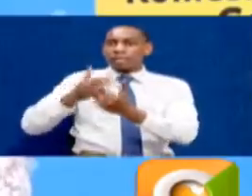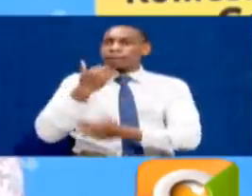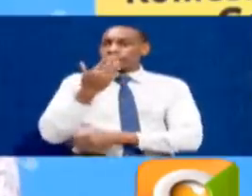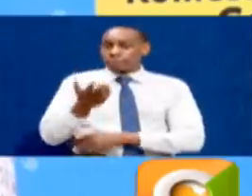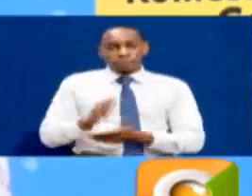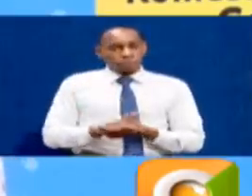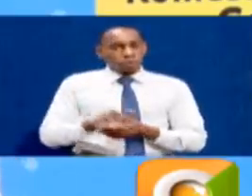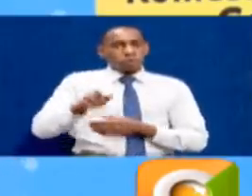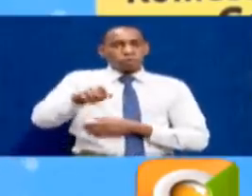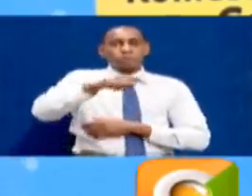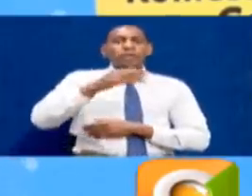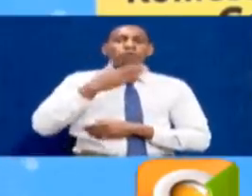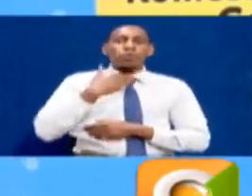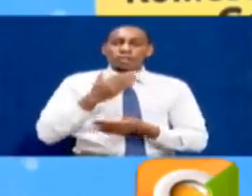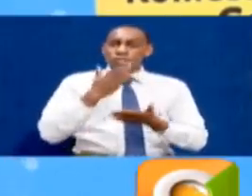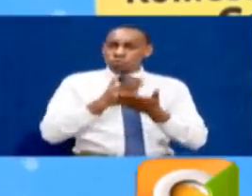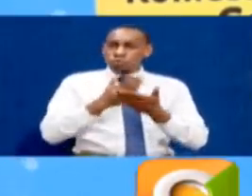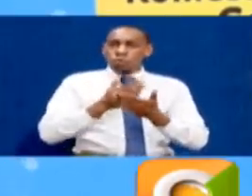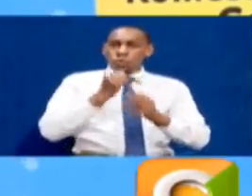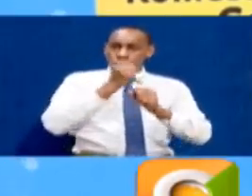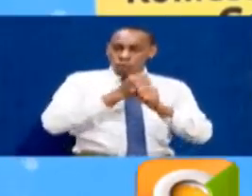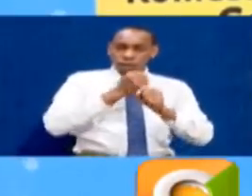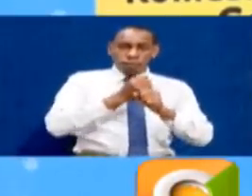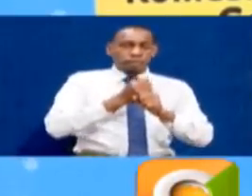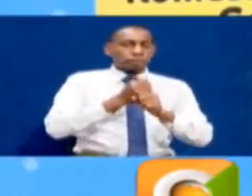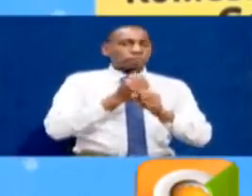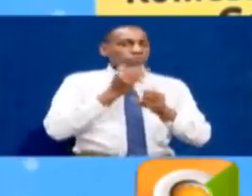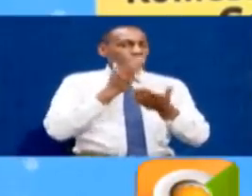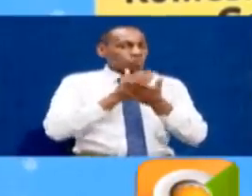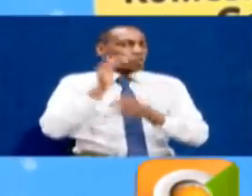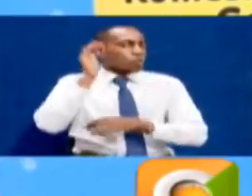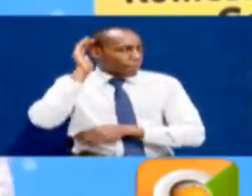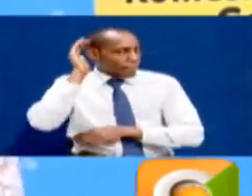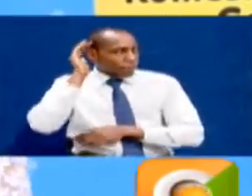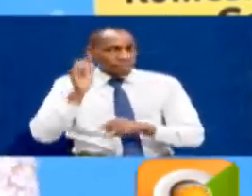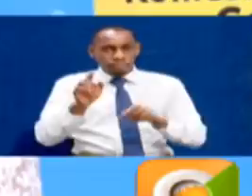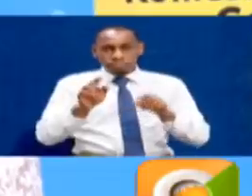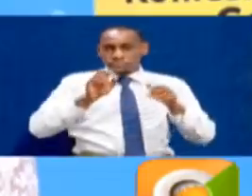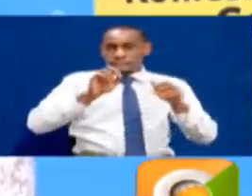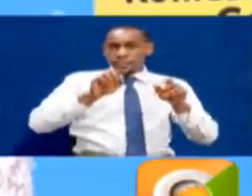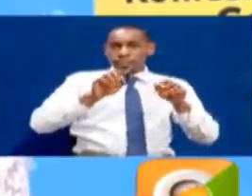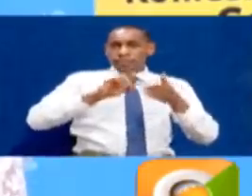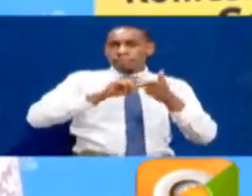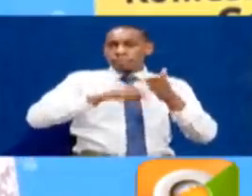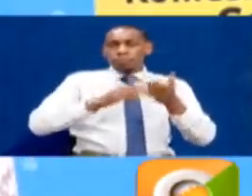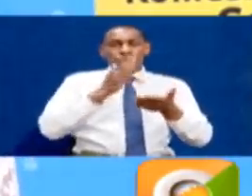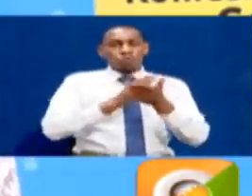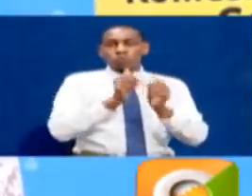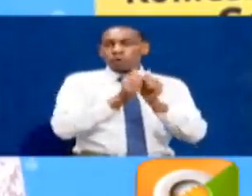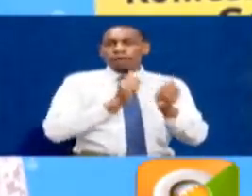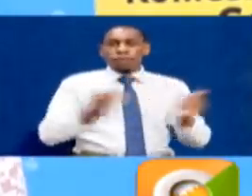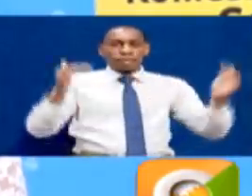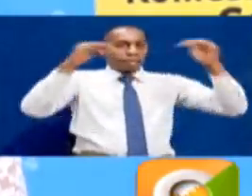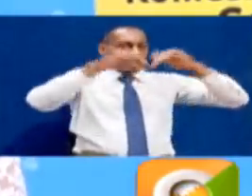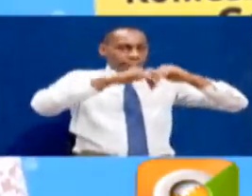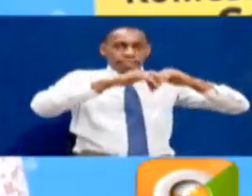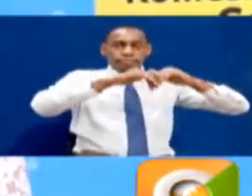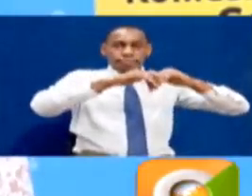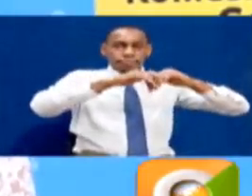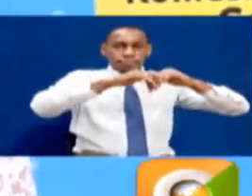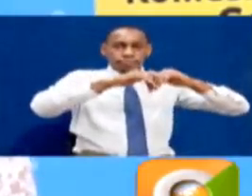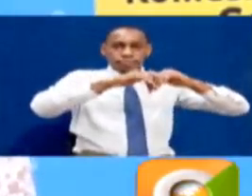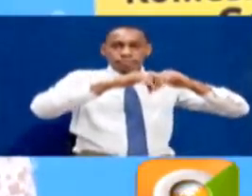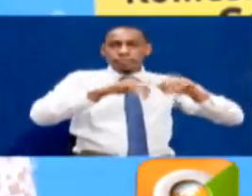we want to do this on a mature basis and simply avoid gatherings as much as we